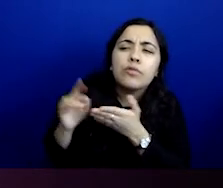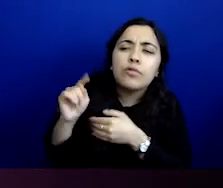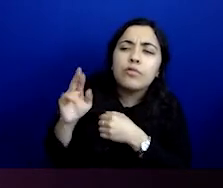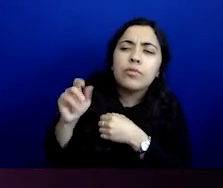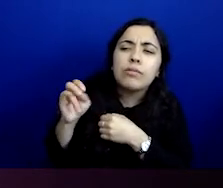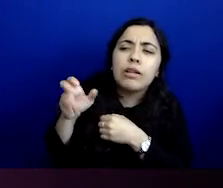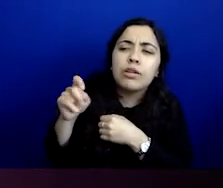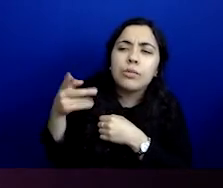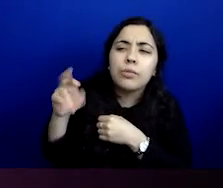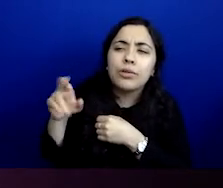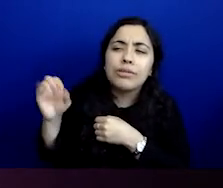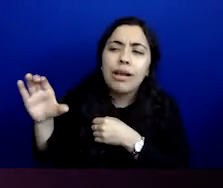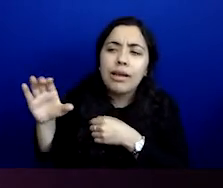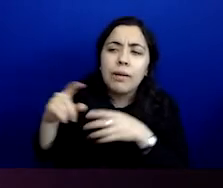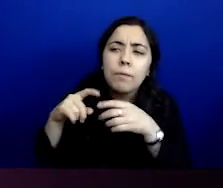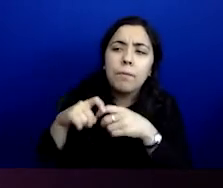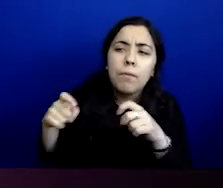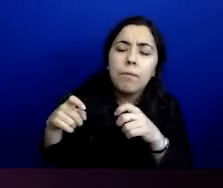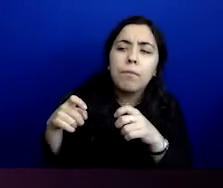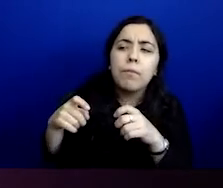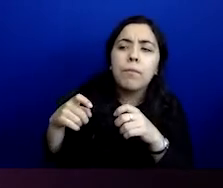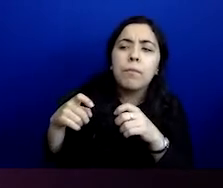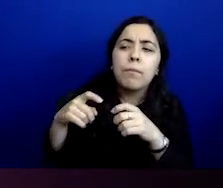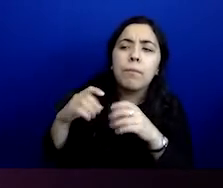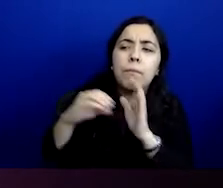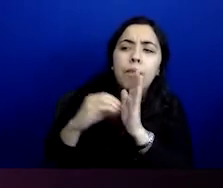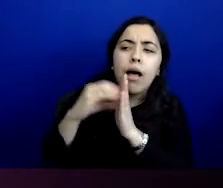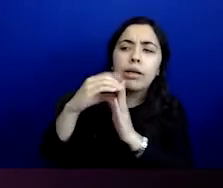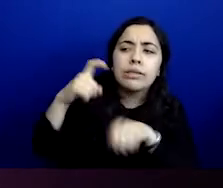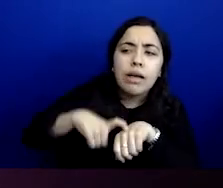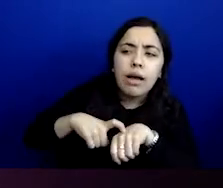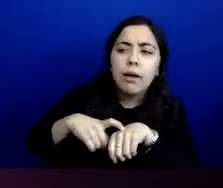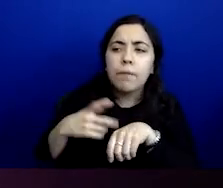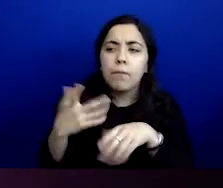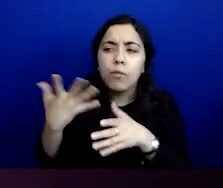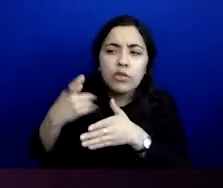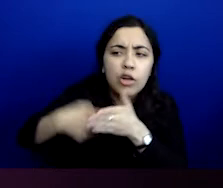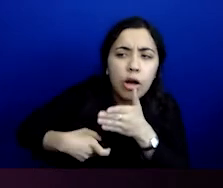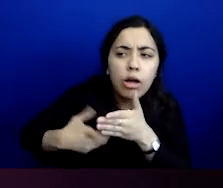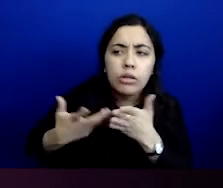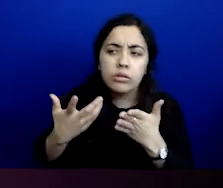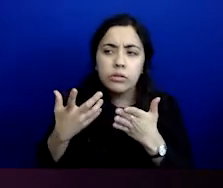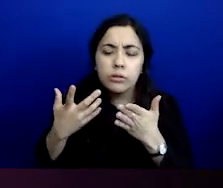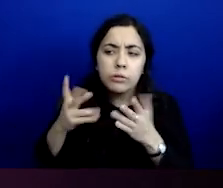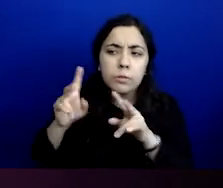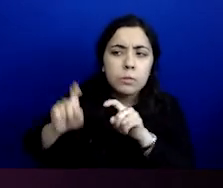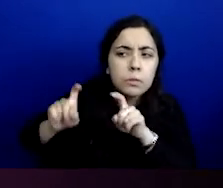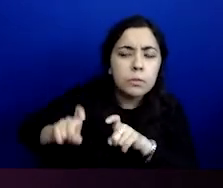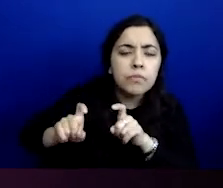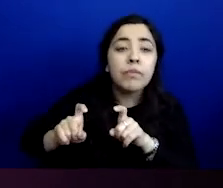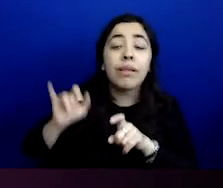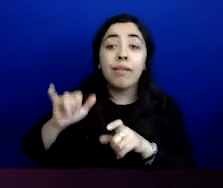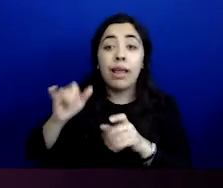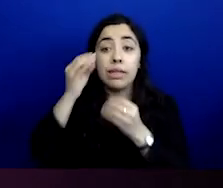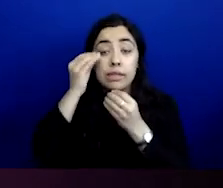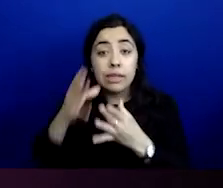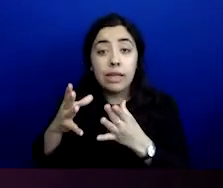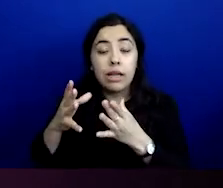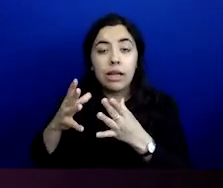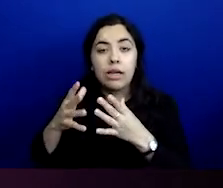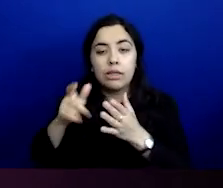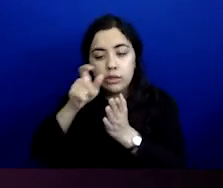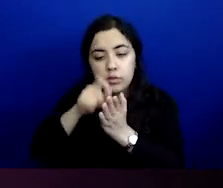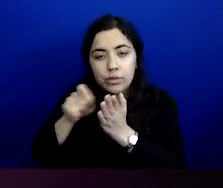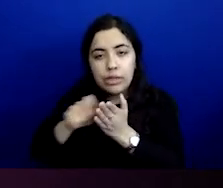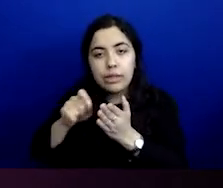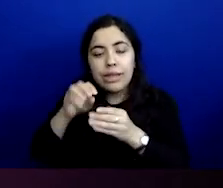block time, what is the transaction cost. And it's all about the write operations. But because this data is written over the course of time in blocks, think